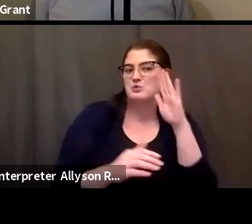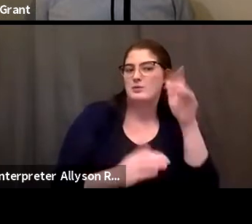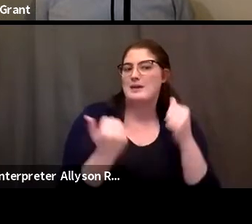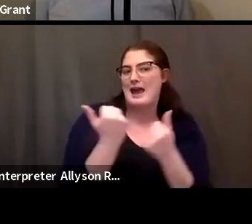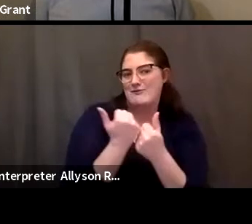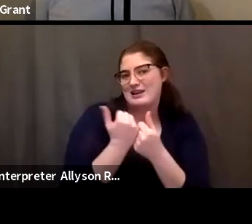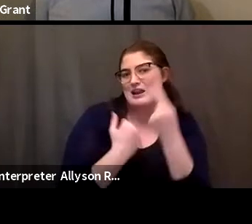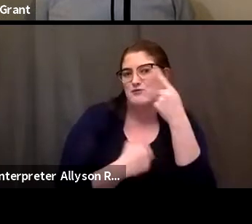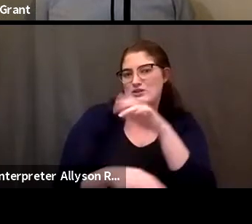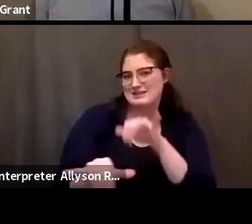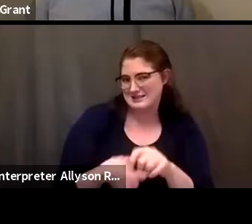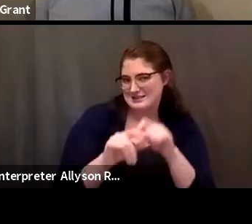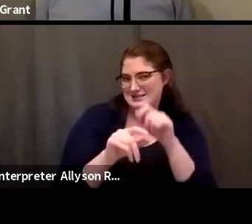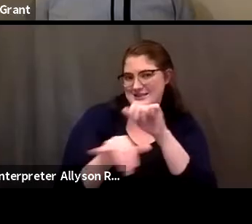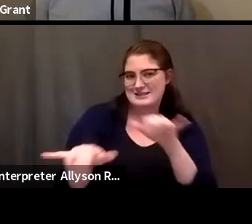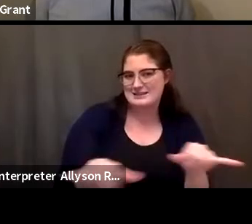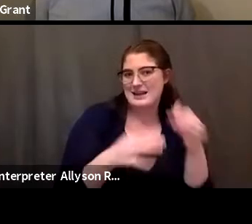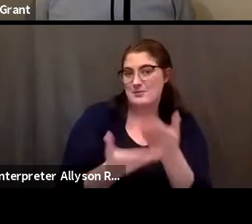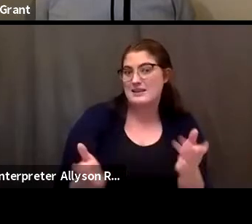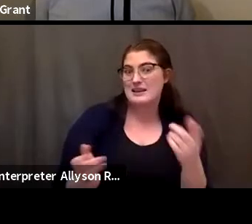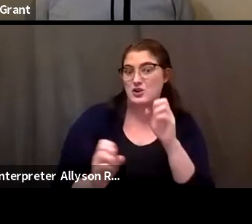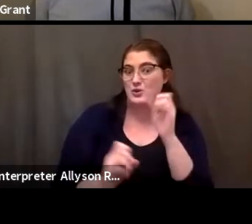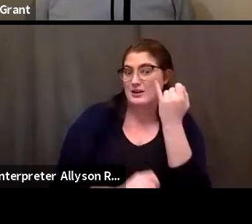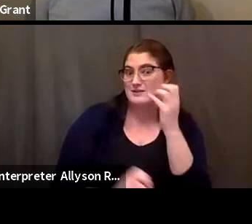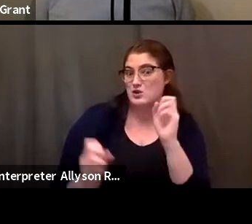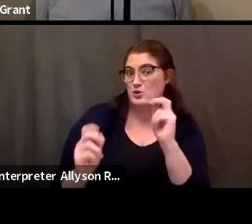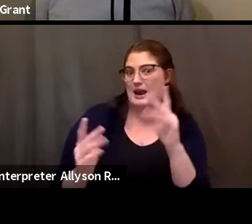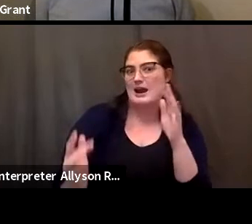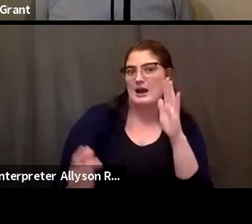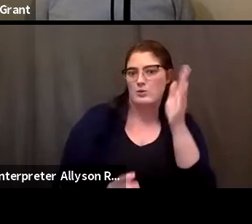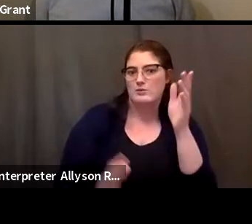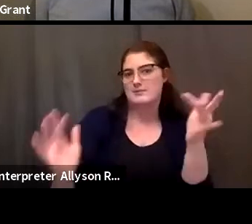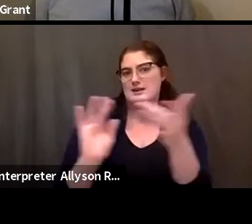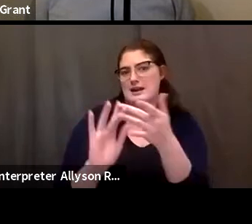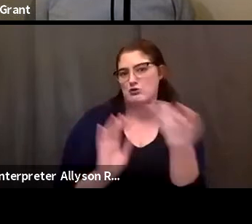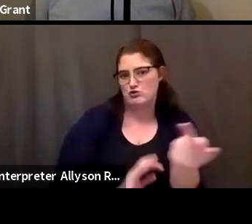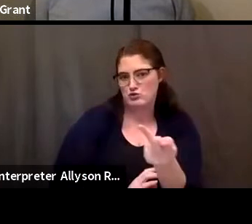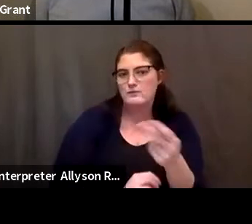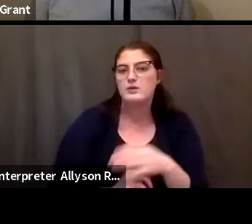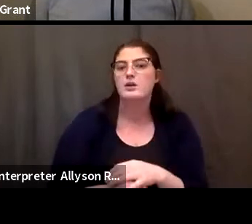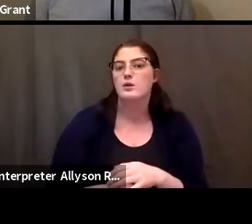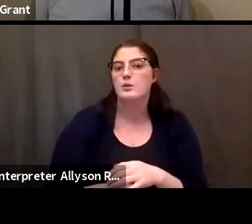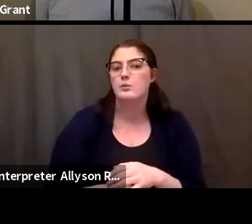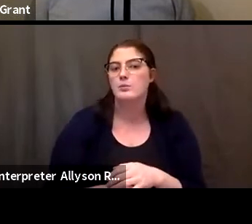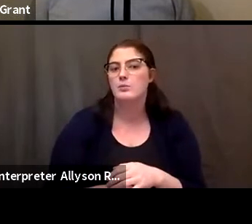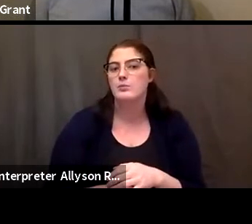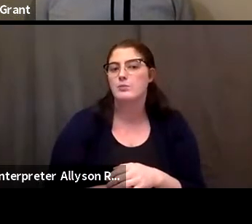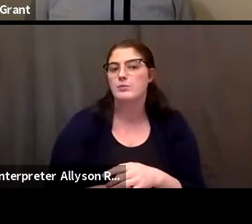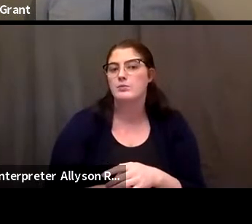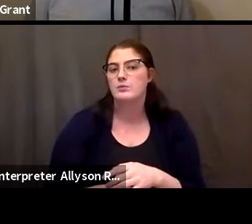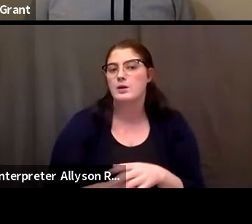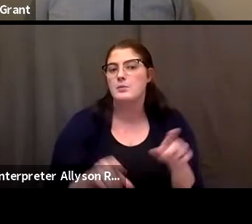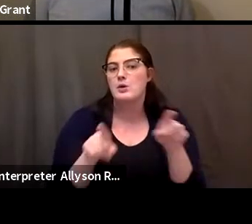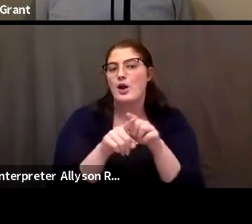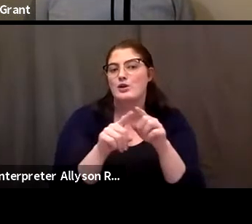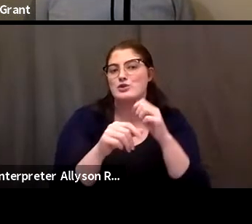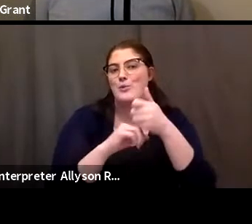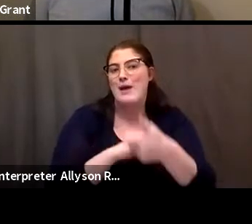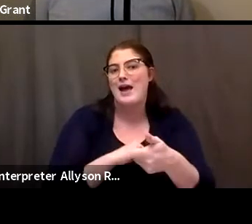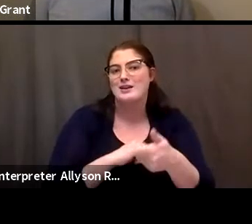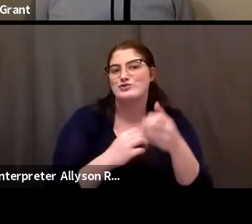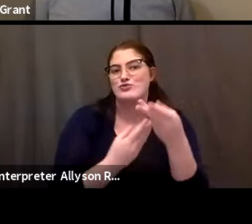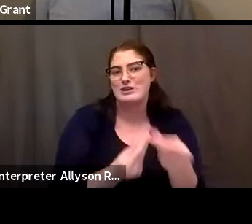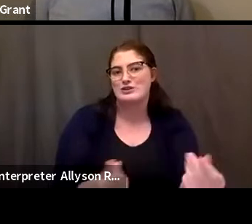So if that's okay, I'll connect you on those. But yeah, 1700 block, and we also passed a resolution last month trying